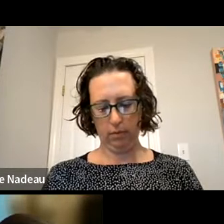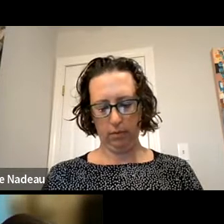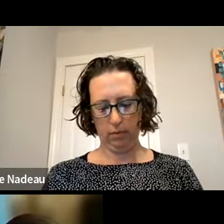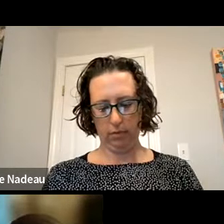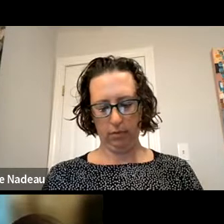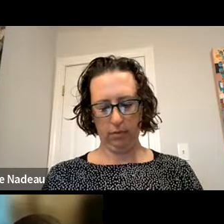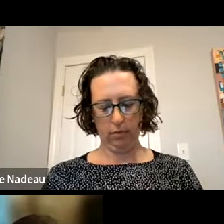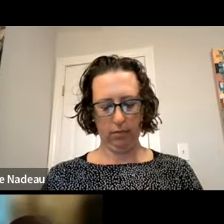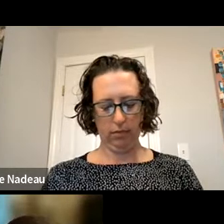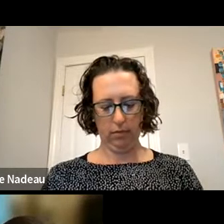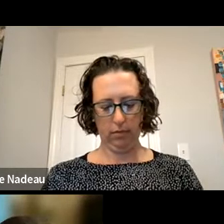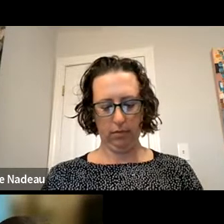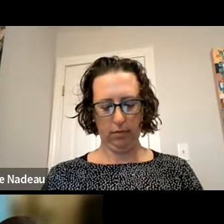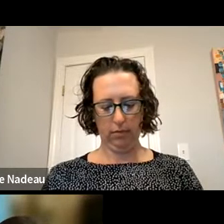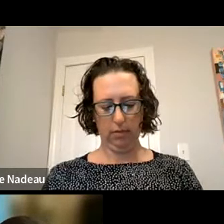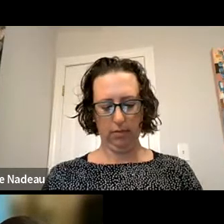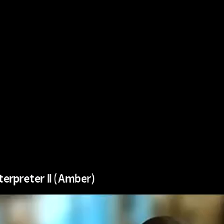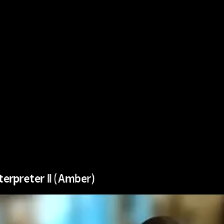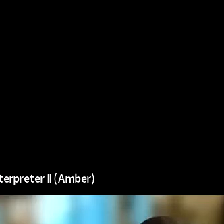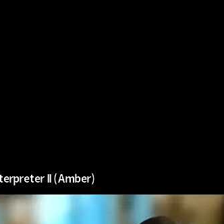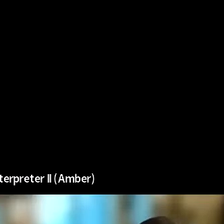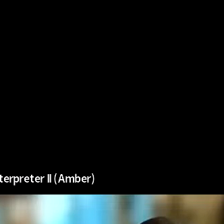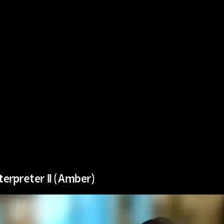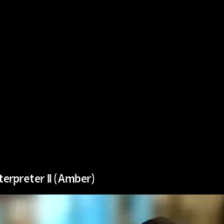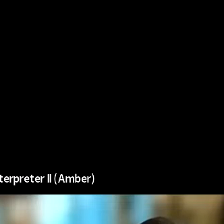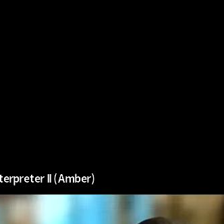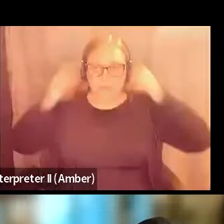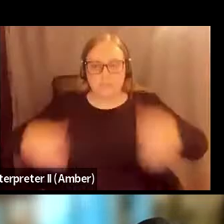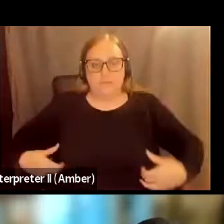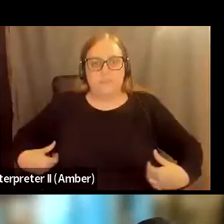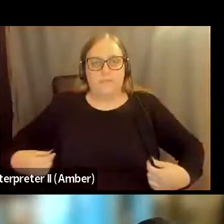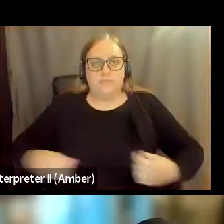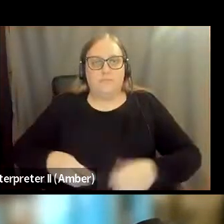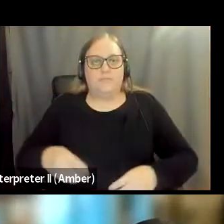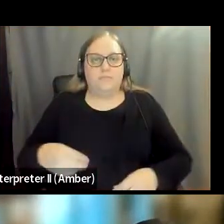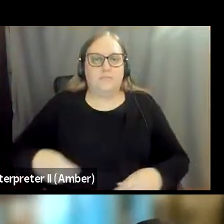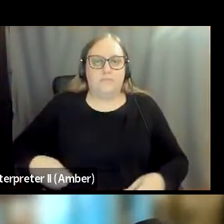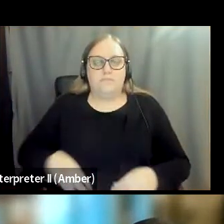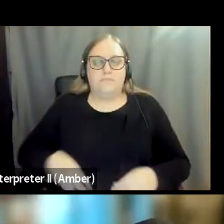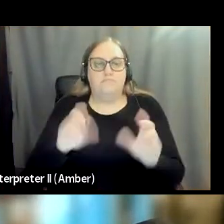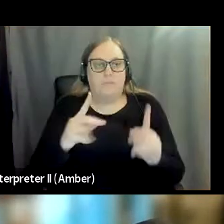that's okay with me to kind of pause on this discussion for a moment.